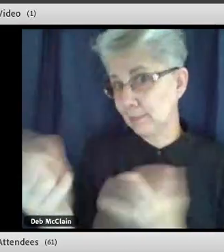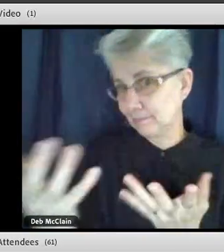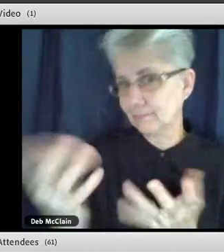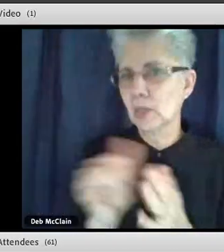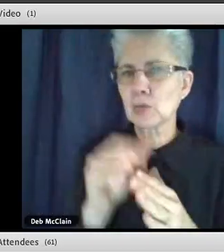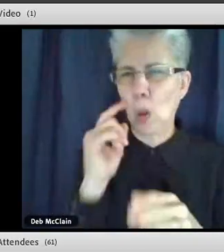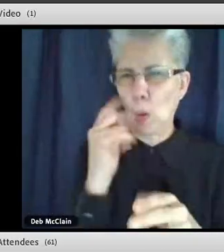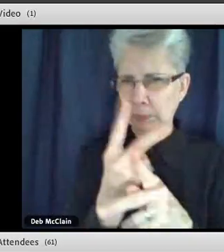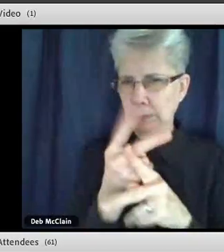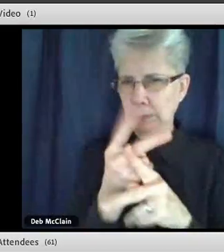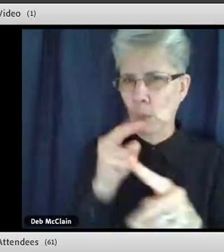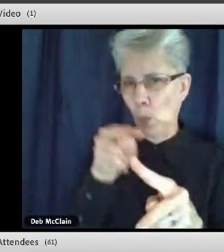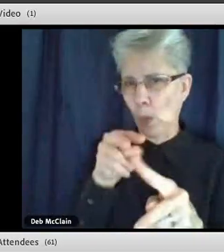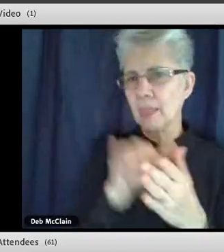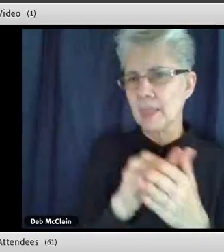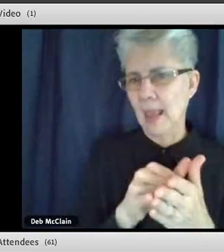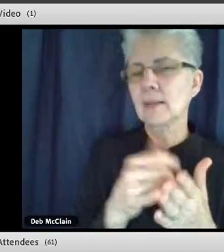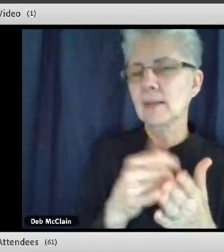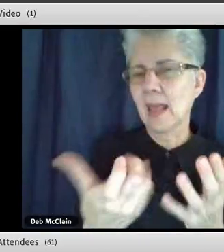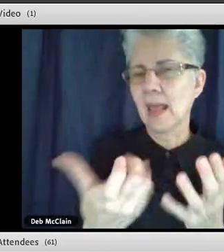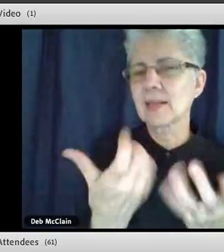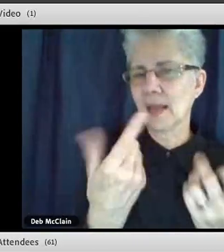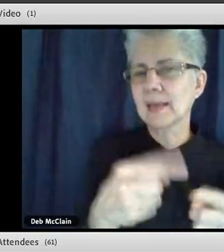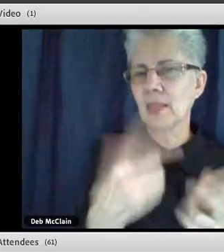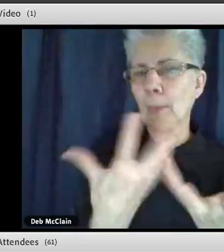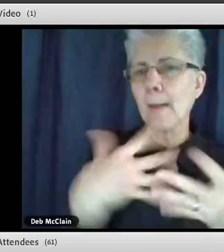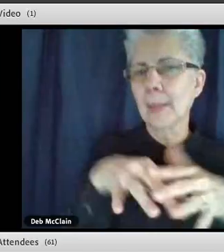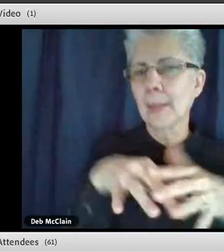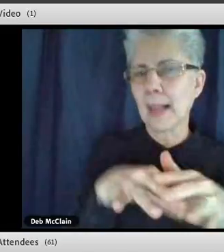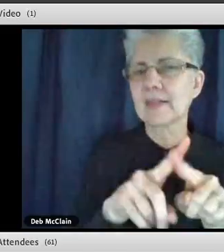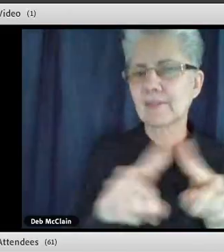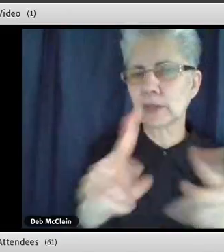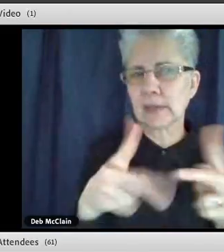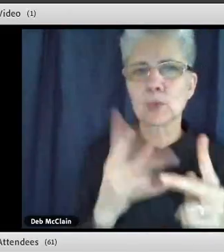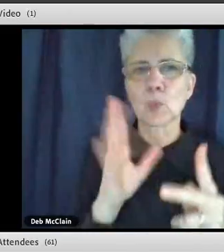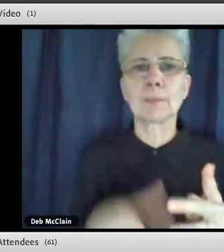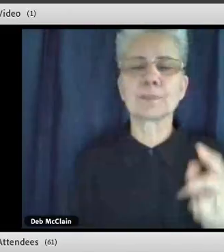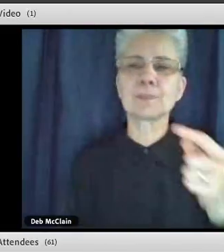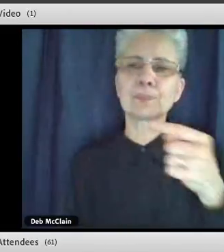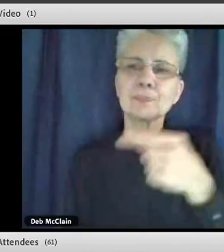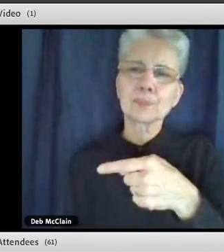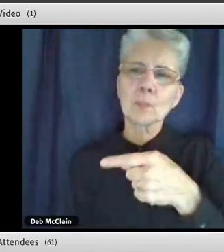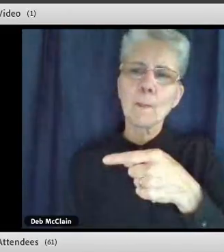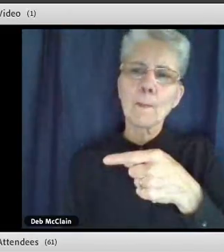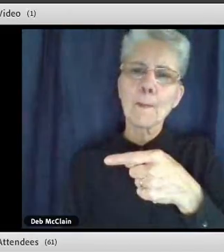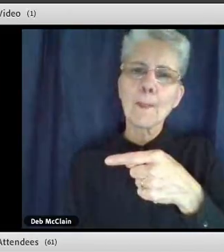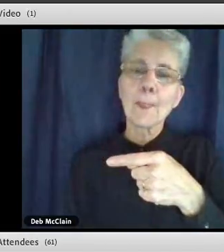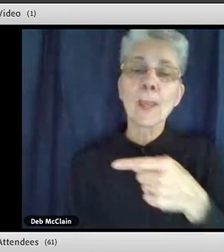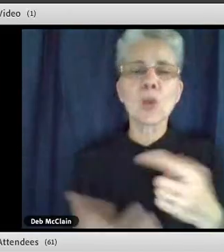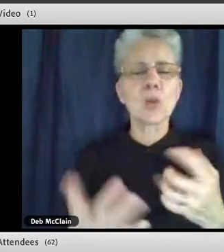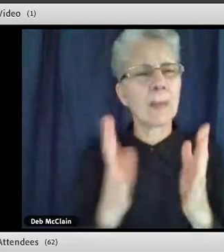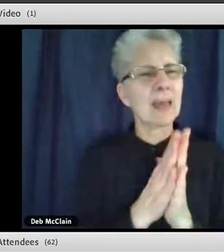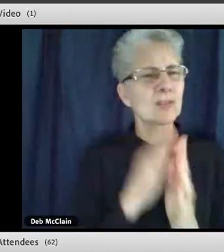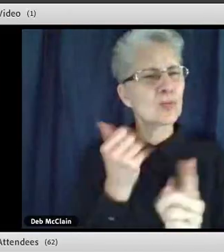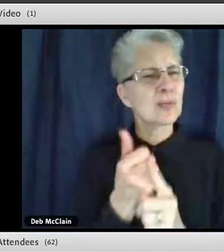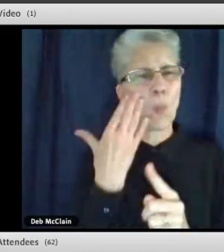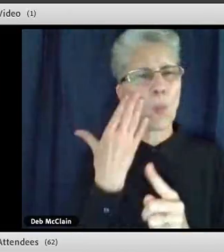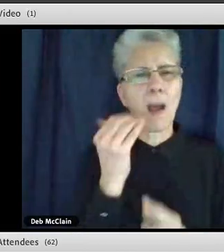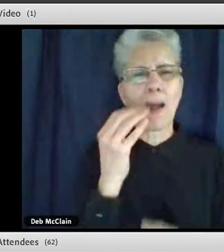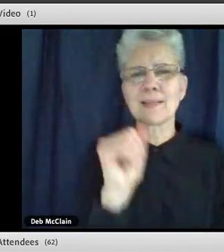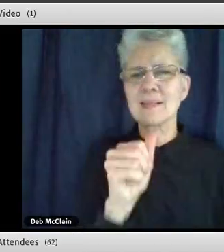that once again, there's going to be a blend of the different standards. So you may be asking, why not